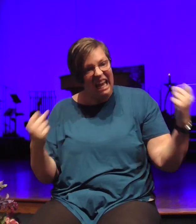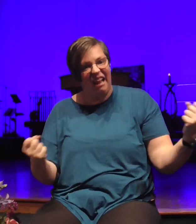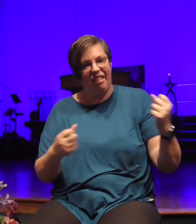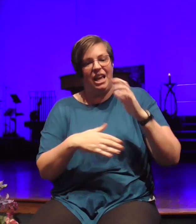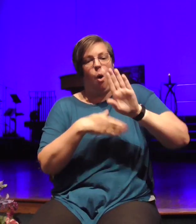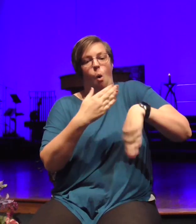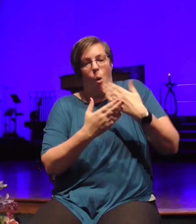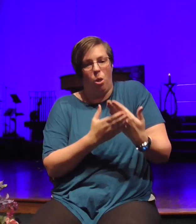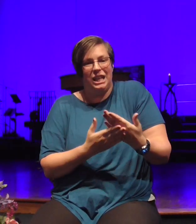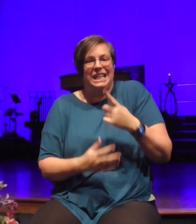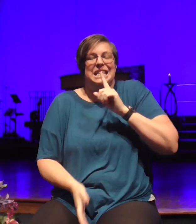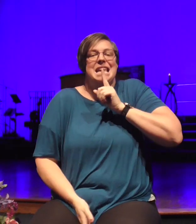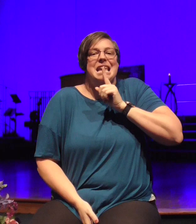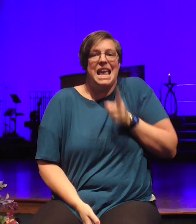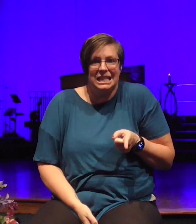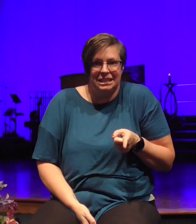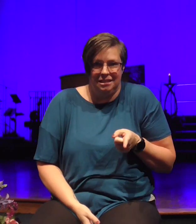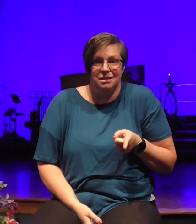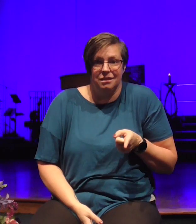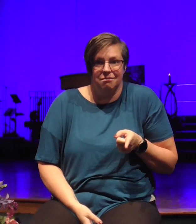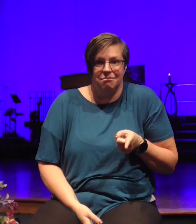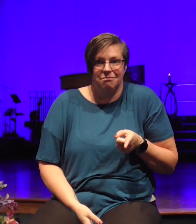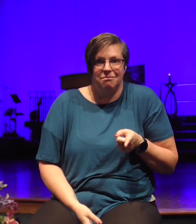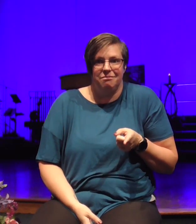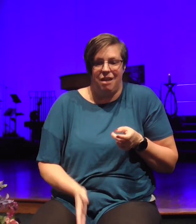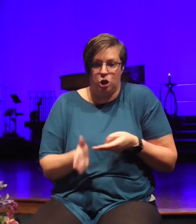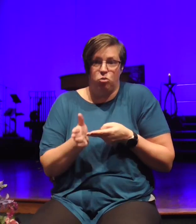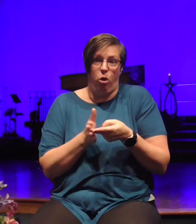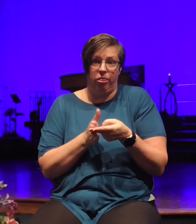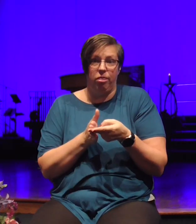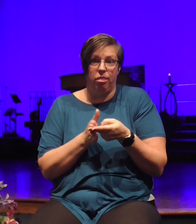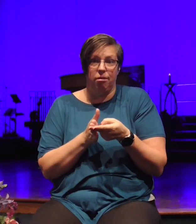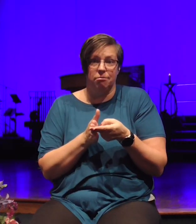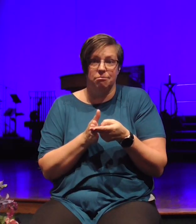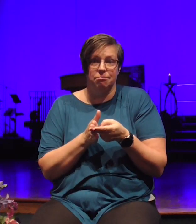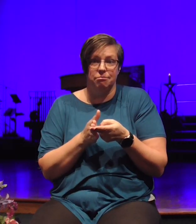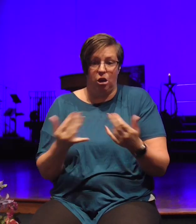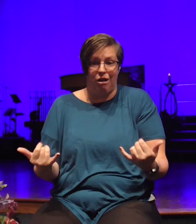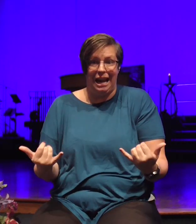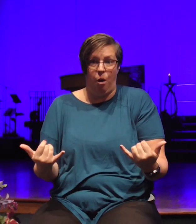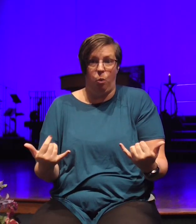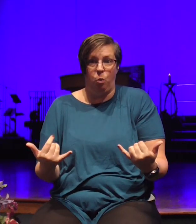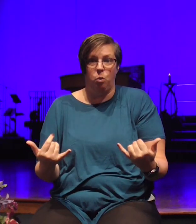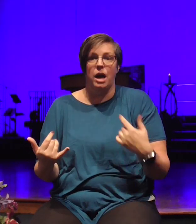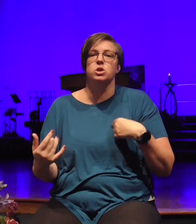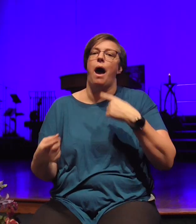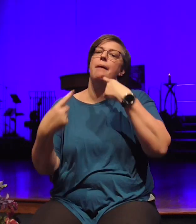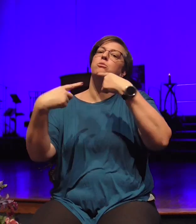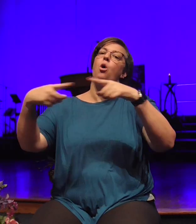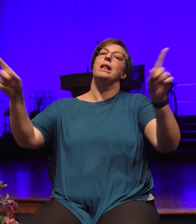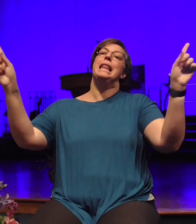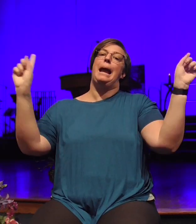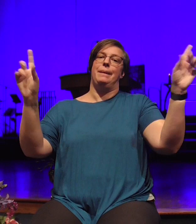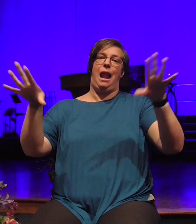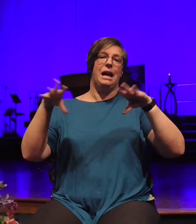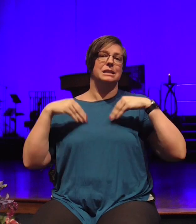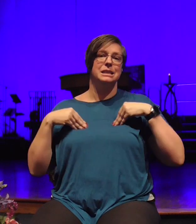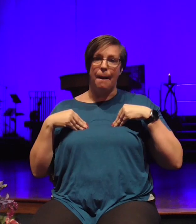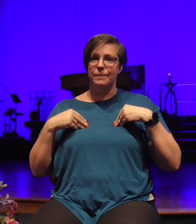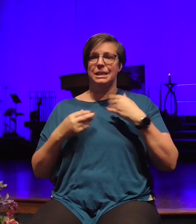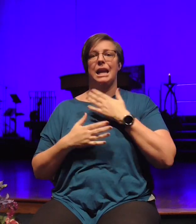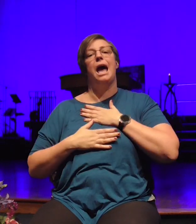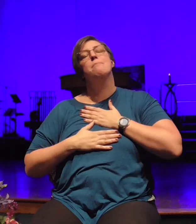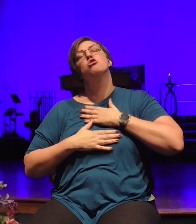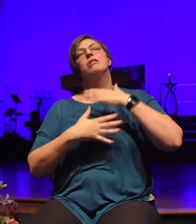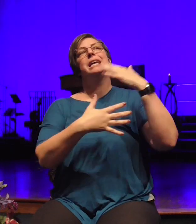is. This is the truth, right here and now. I proclaim it, I accept it, I breathe it in, I breathe